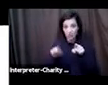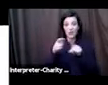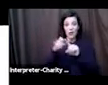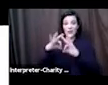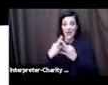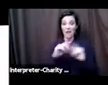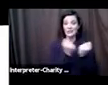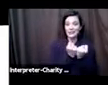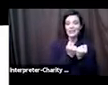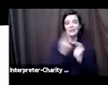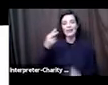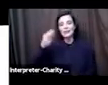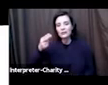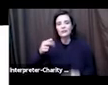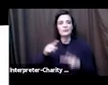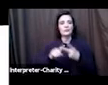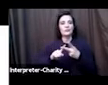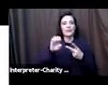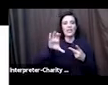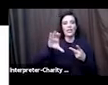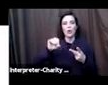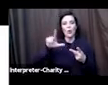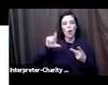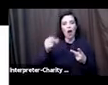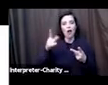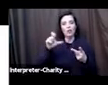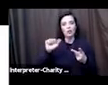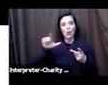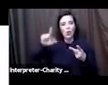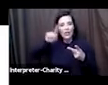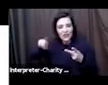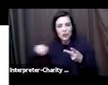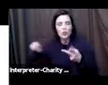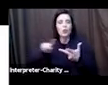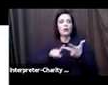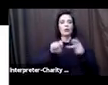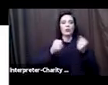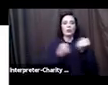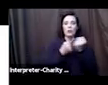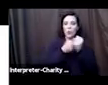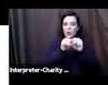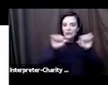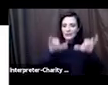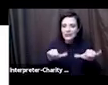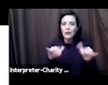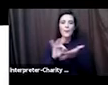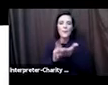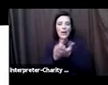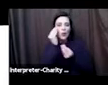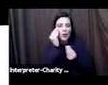as the case history and ecological inventory, different support systems that are available, medical